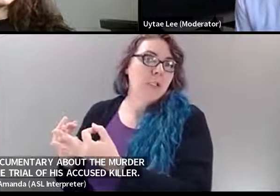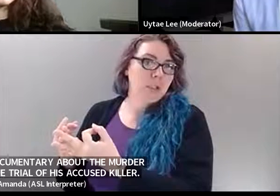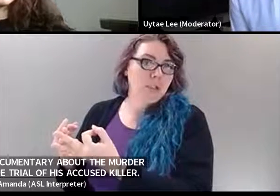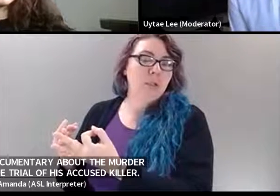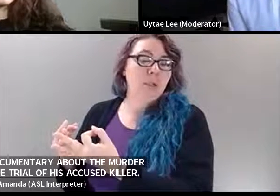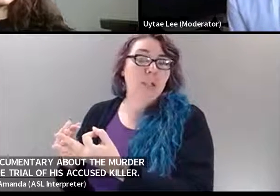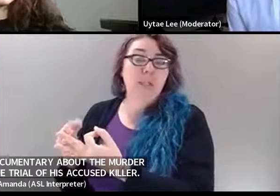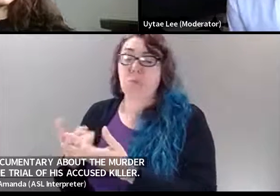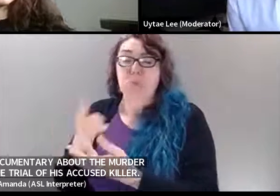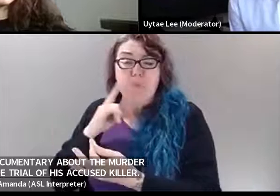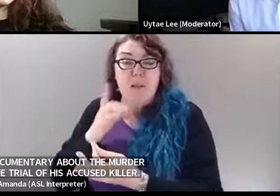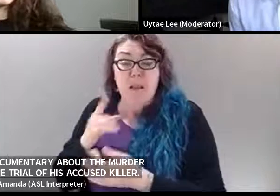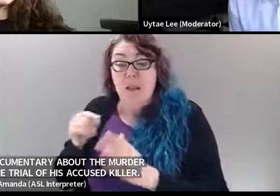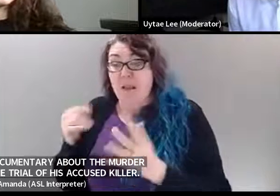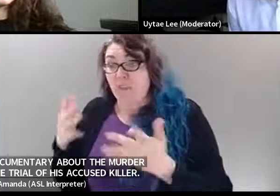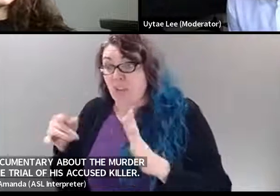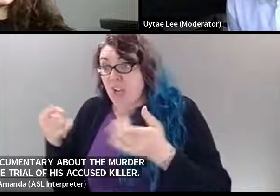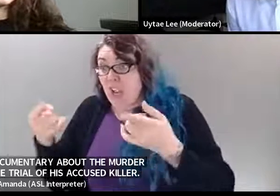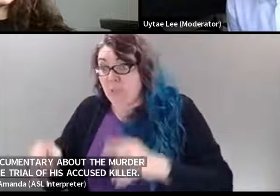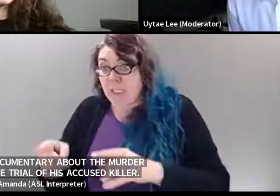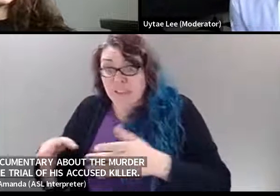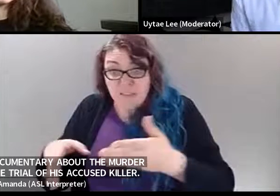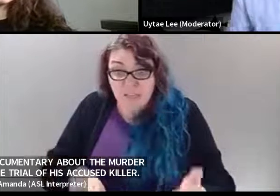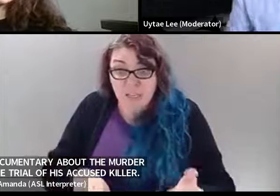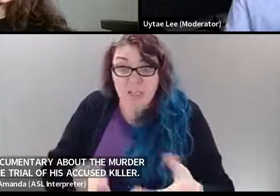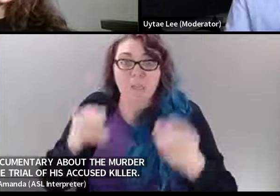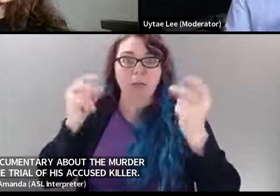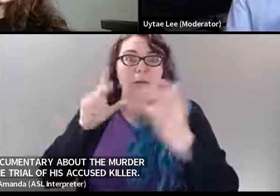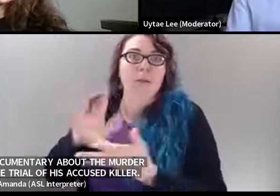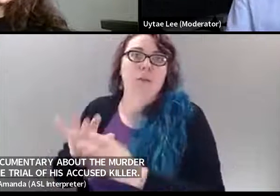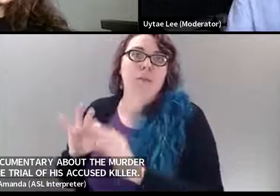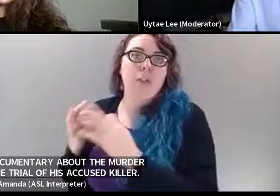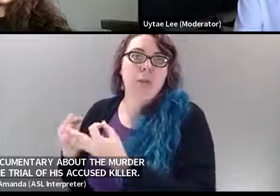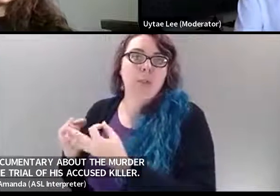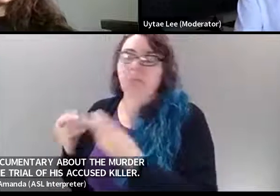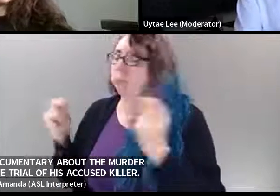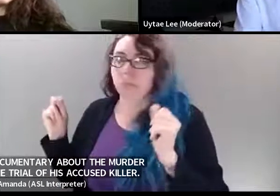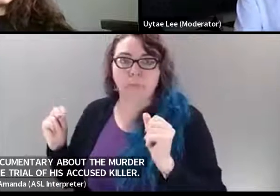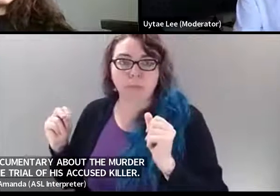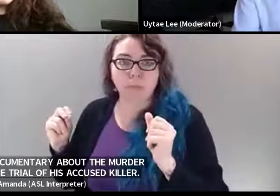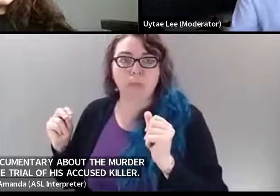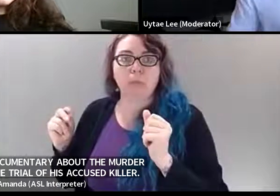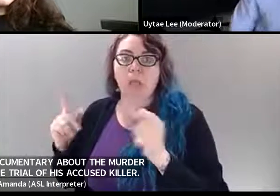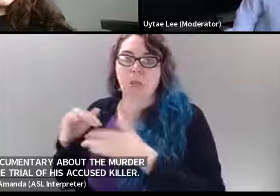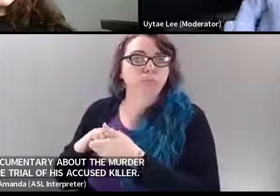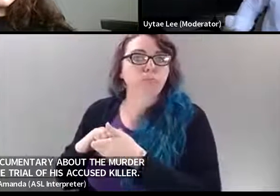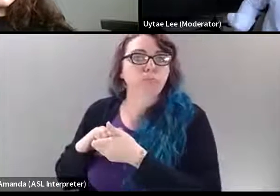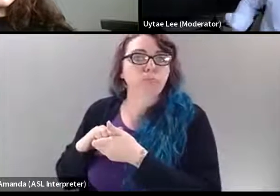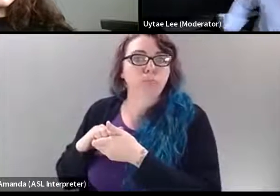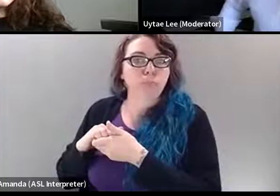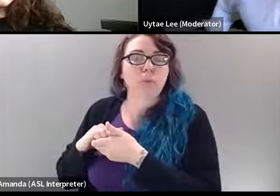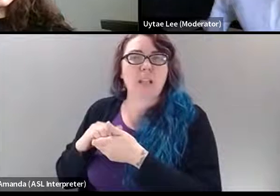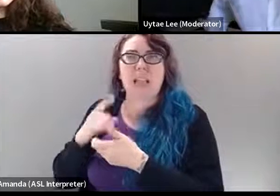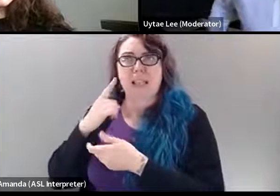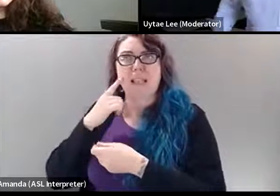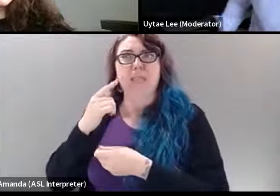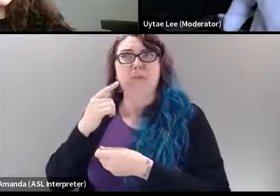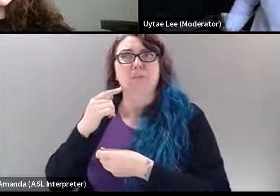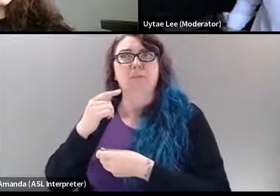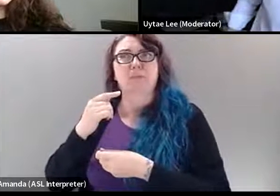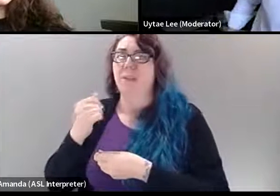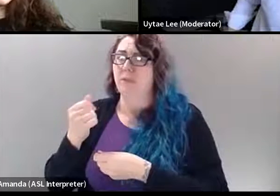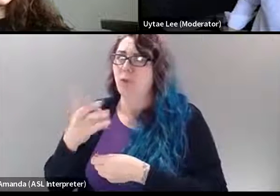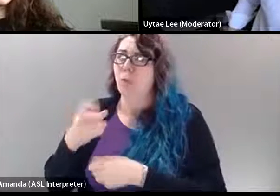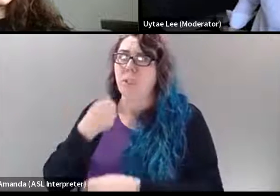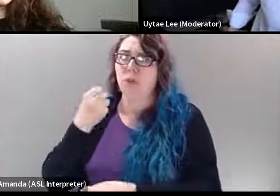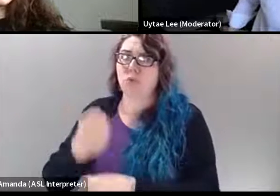it happened, and she worked with the family through I think a couple of years to make that film. But